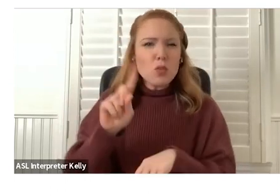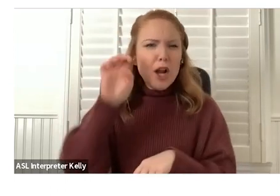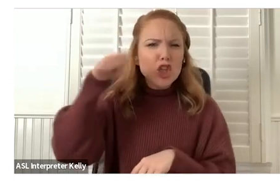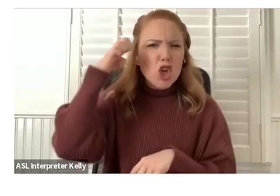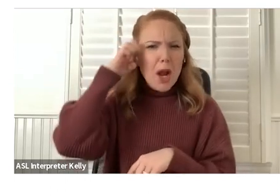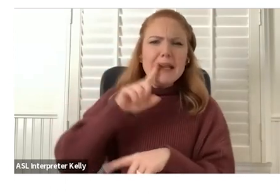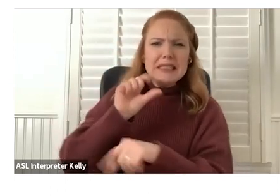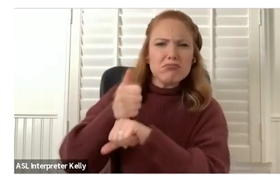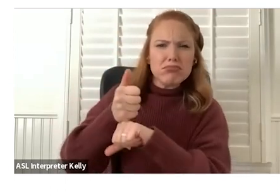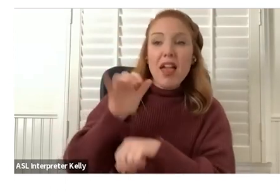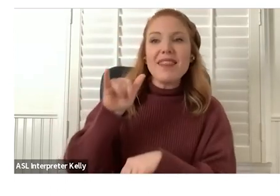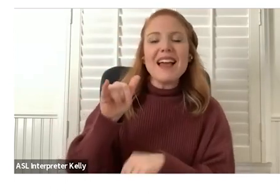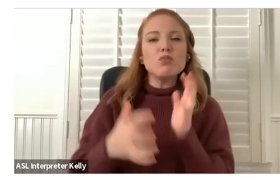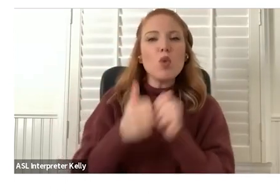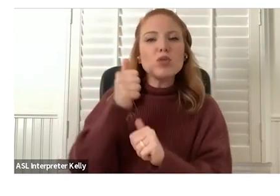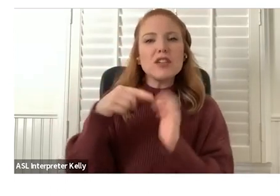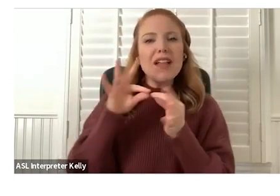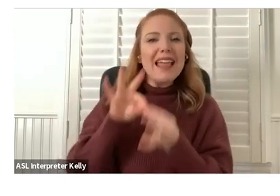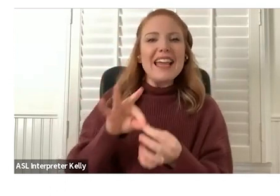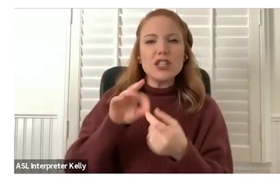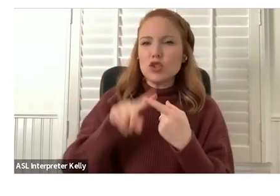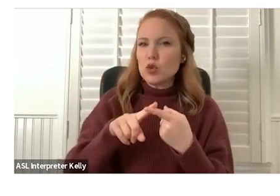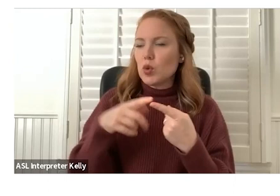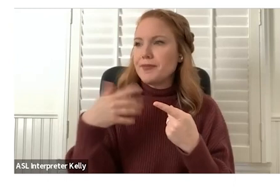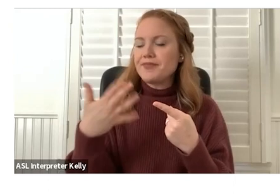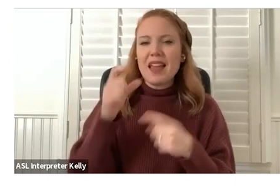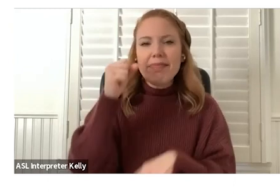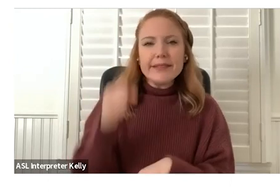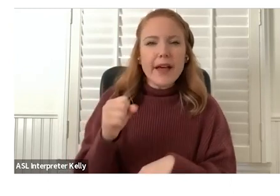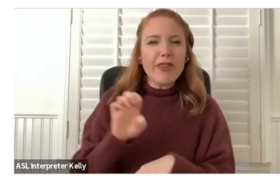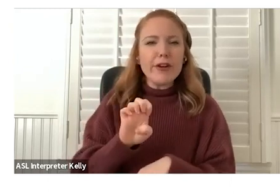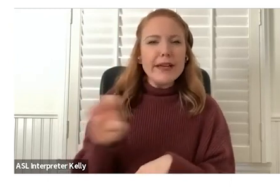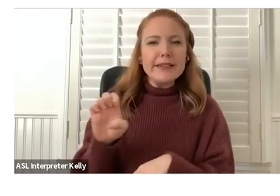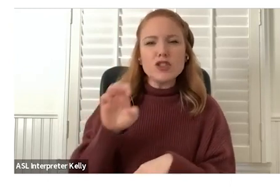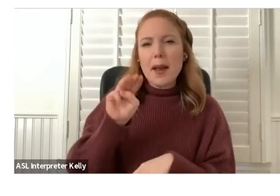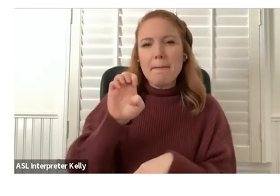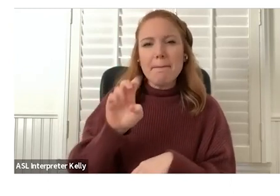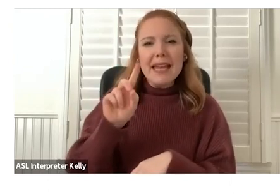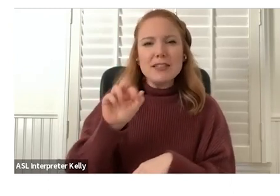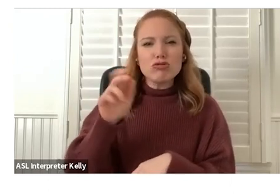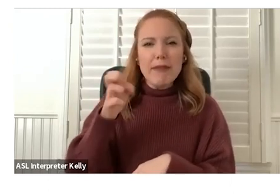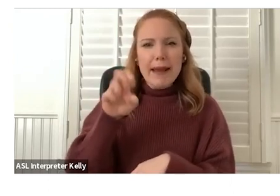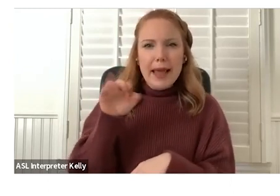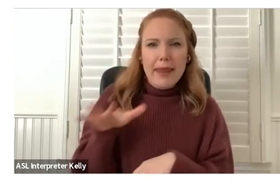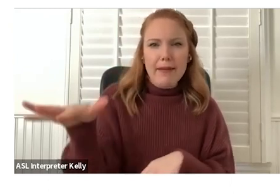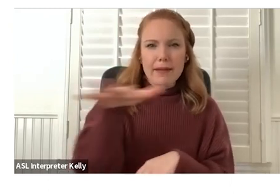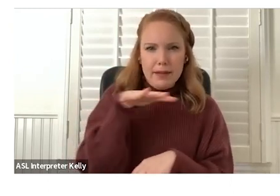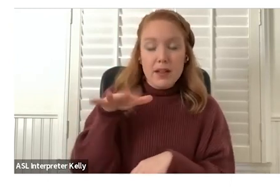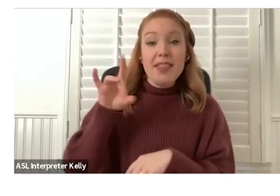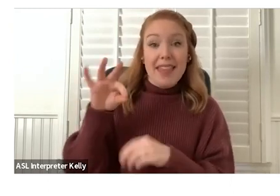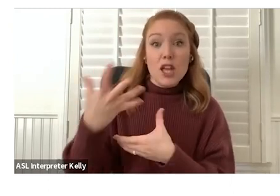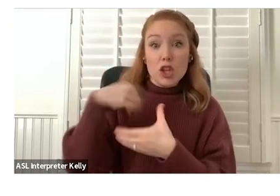Africa. But perhaps in the US imaginary, when we think Oriental, we think East Asia. So China, Japan,